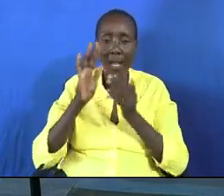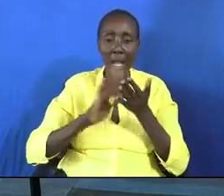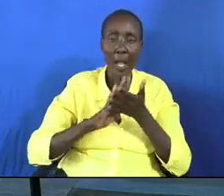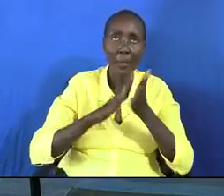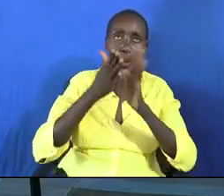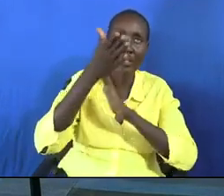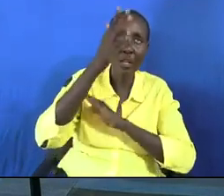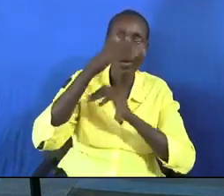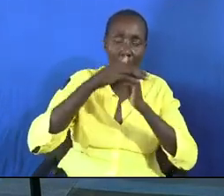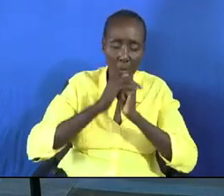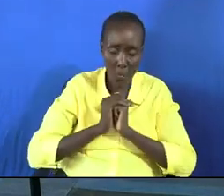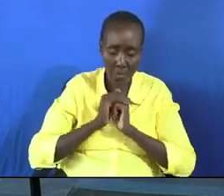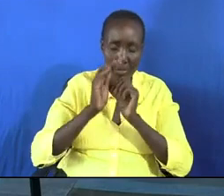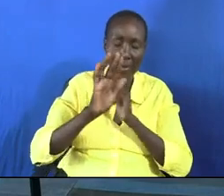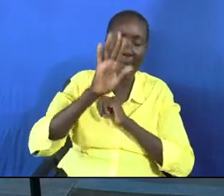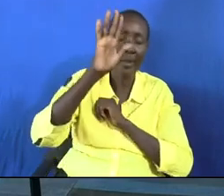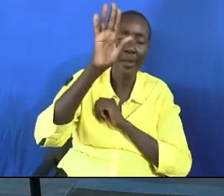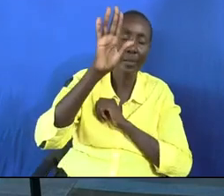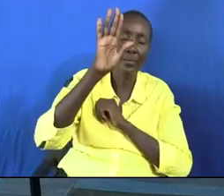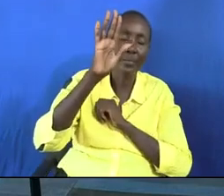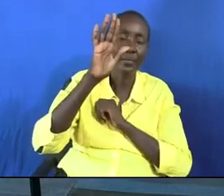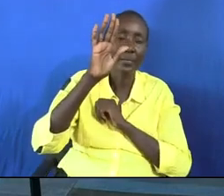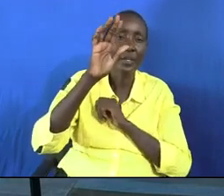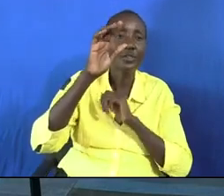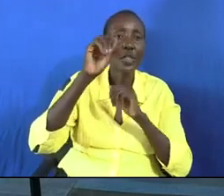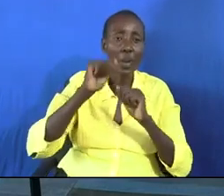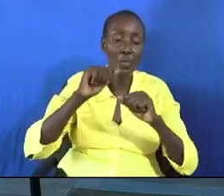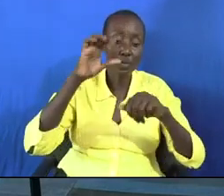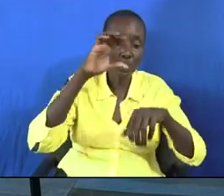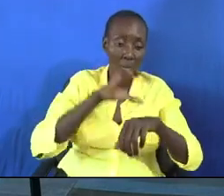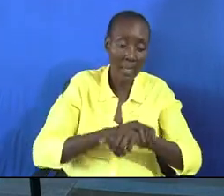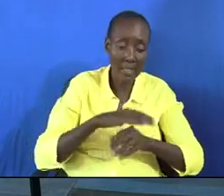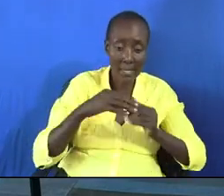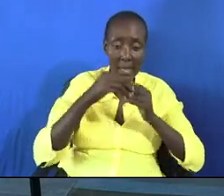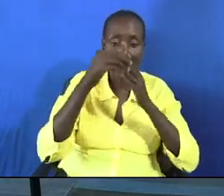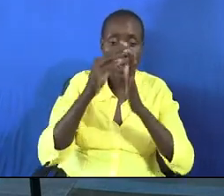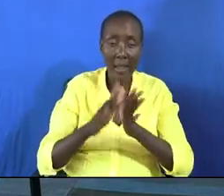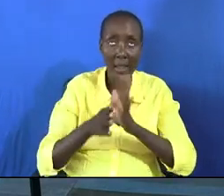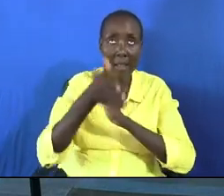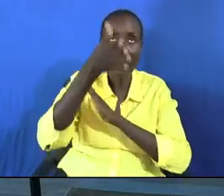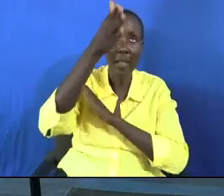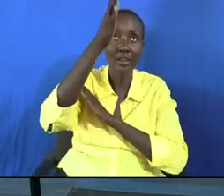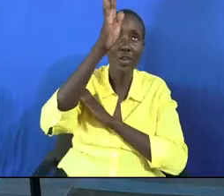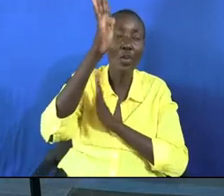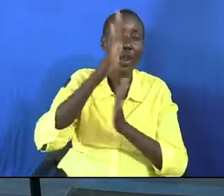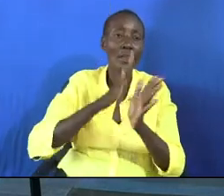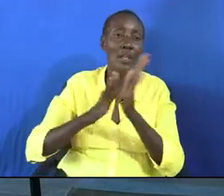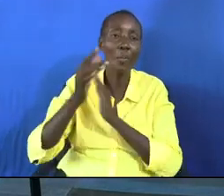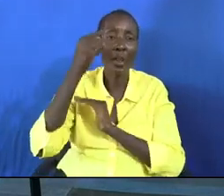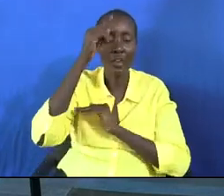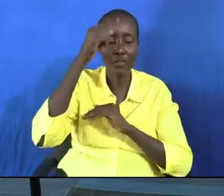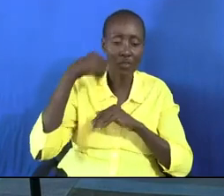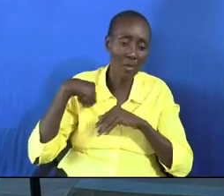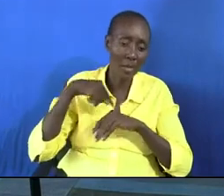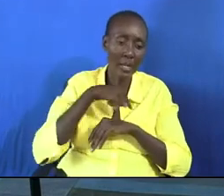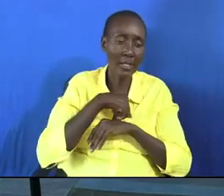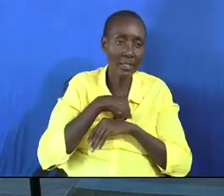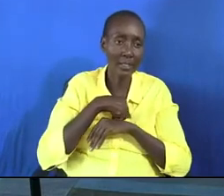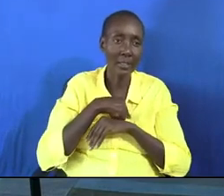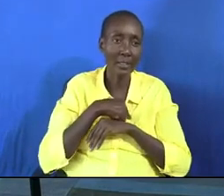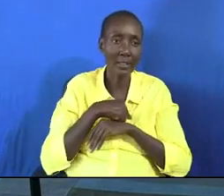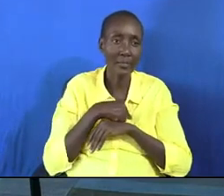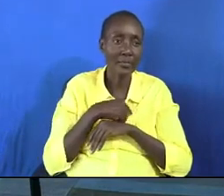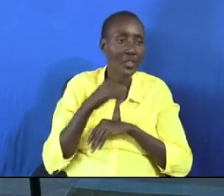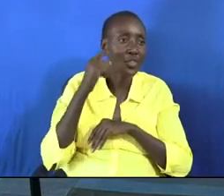praising God, worshiping, so that we can get the leader that God has planned for us. How do